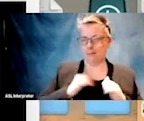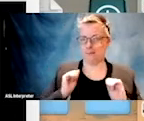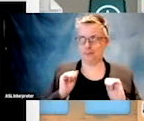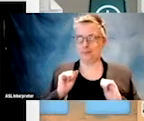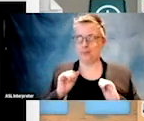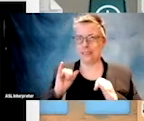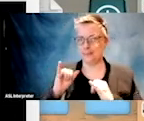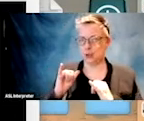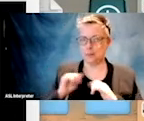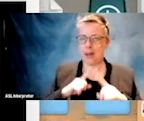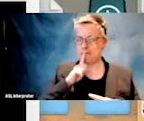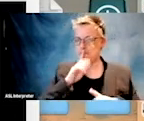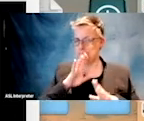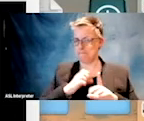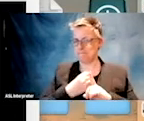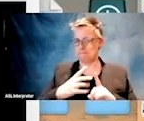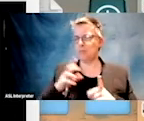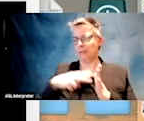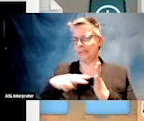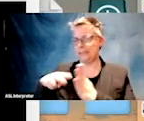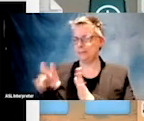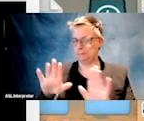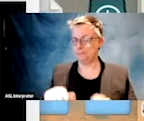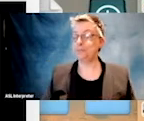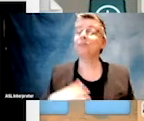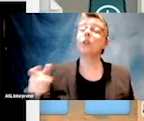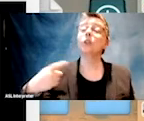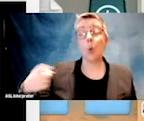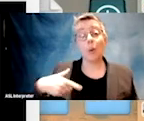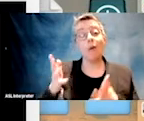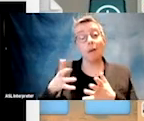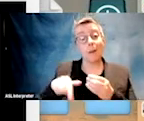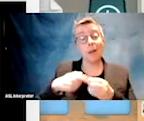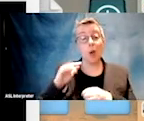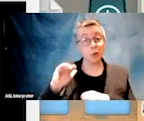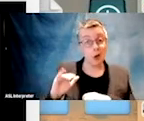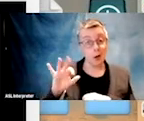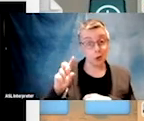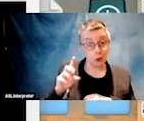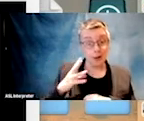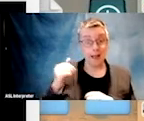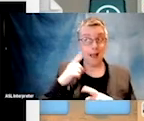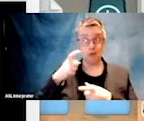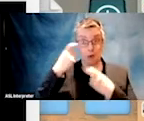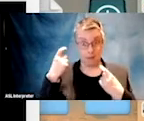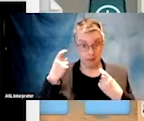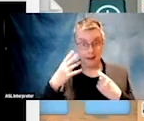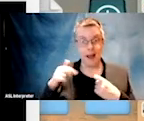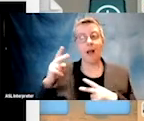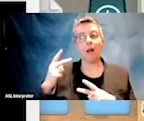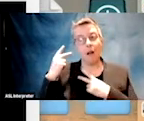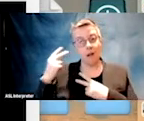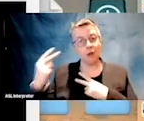by mine. And so we were talking about, um, childhood and trauma and looking back. And so, um,